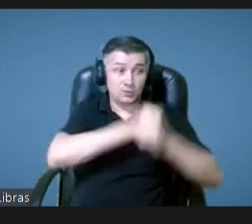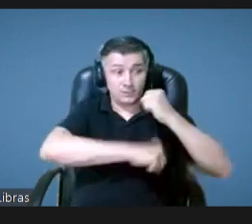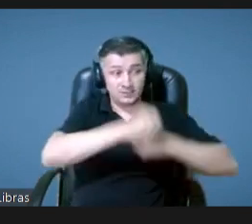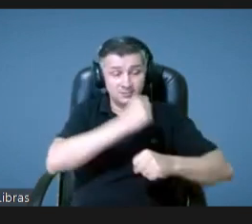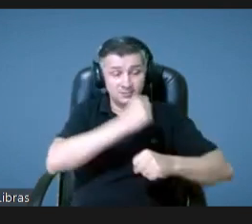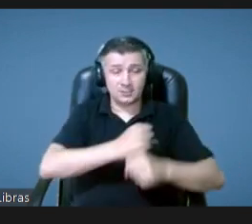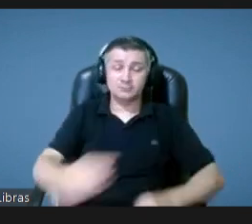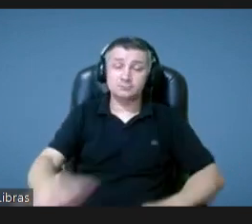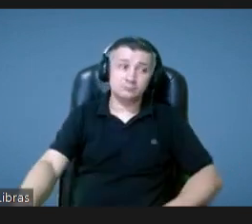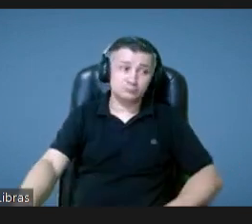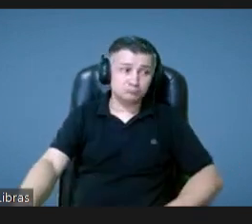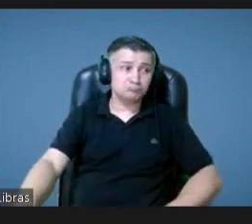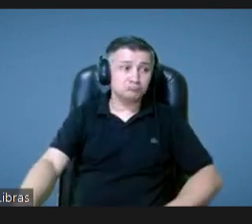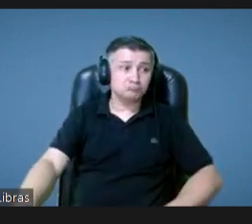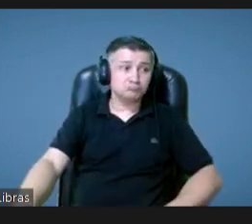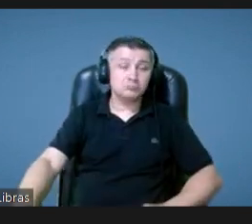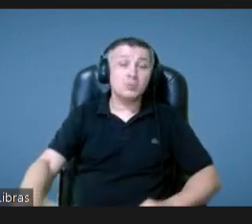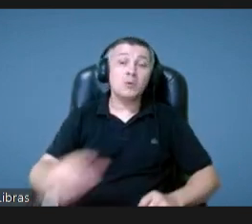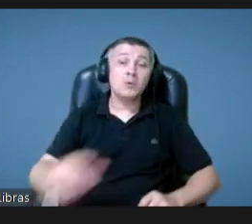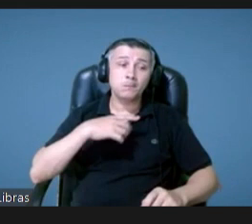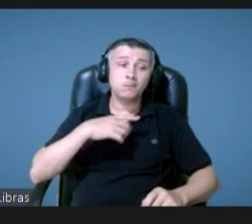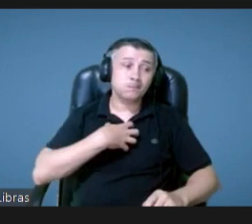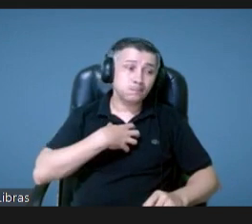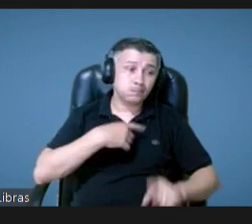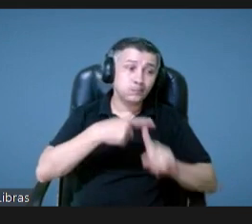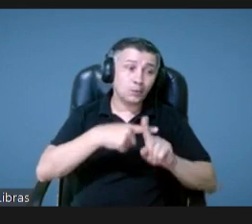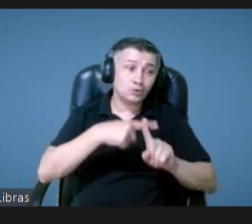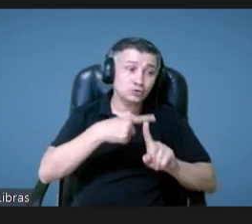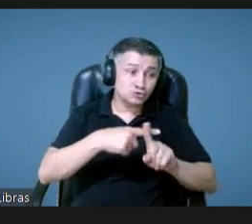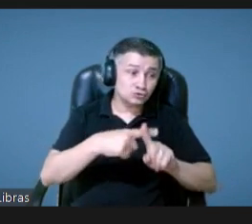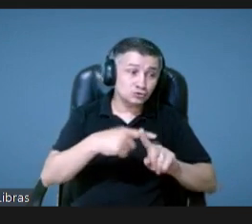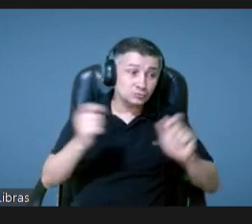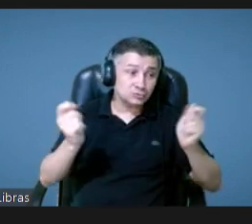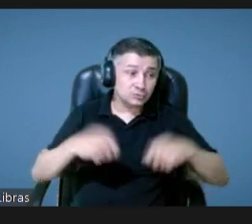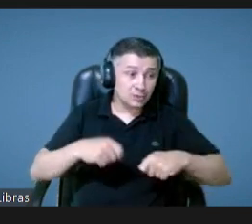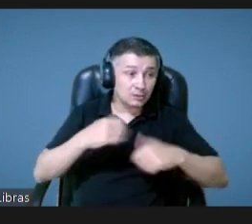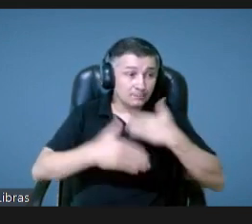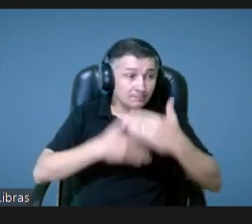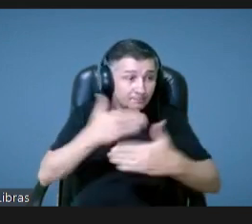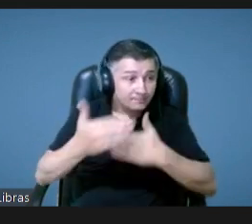35% above the EBITDA of Q3 2022.